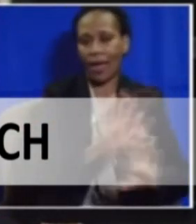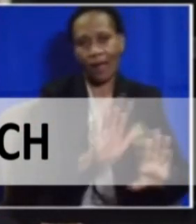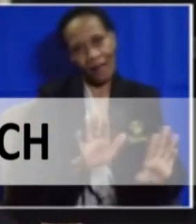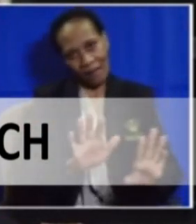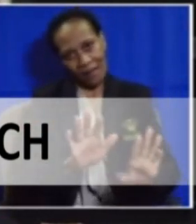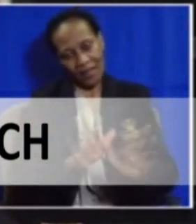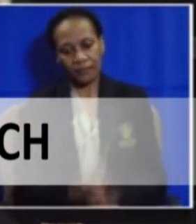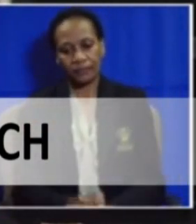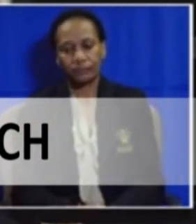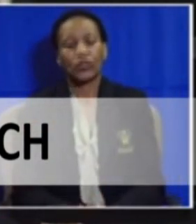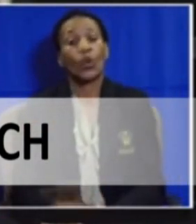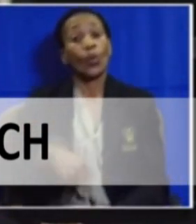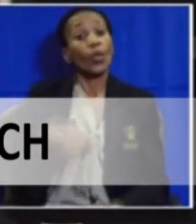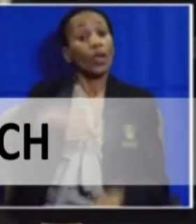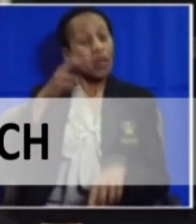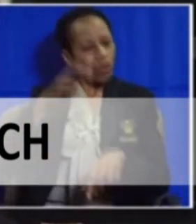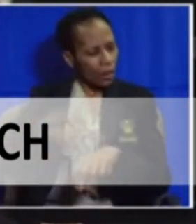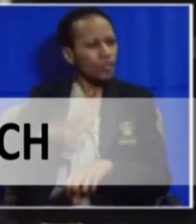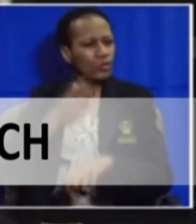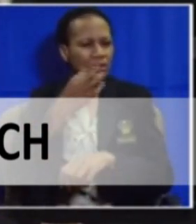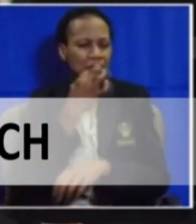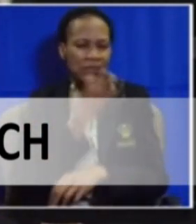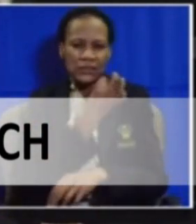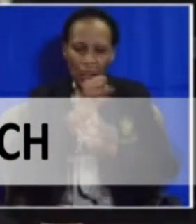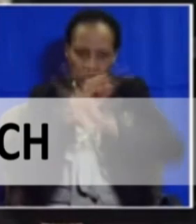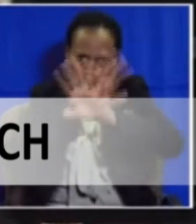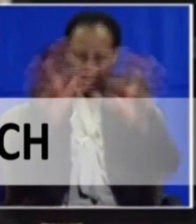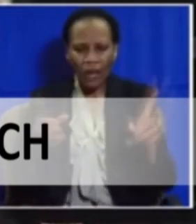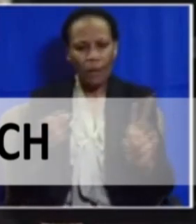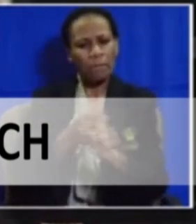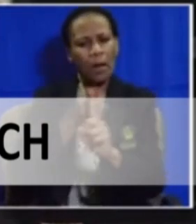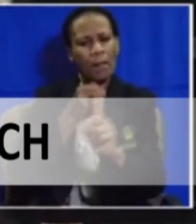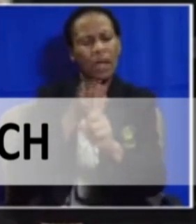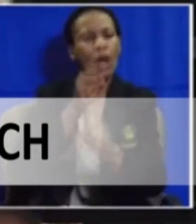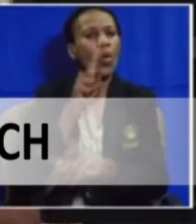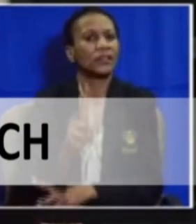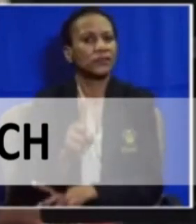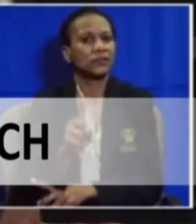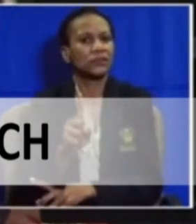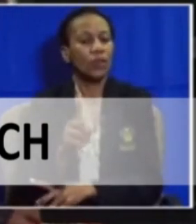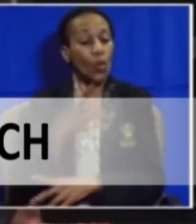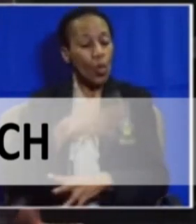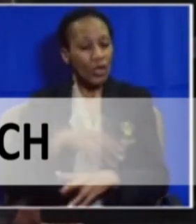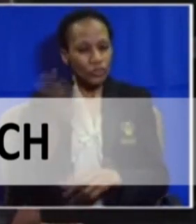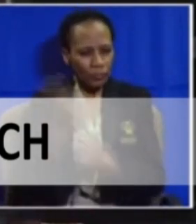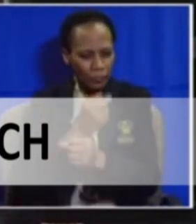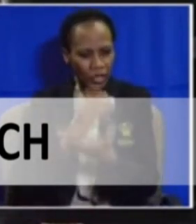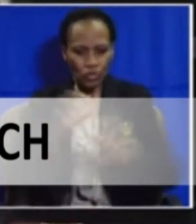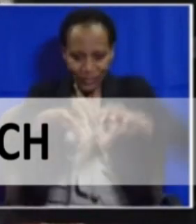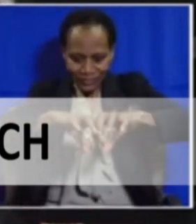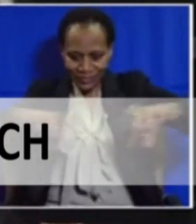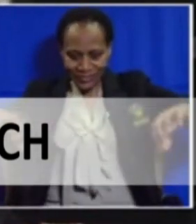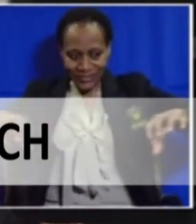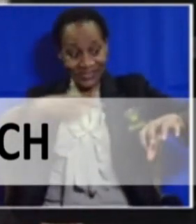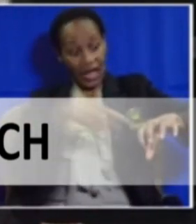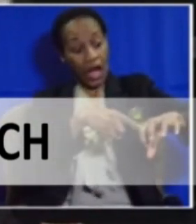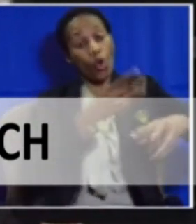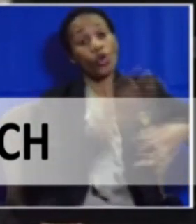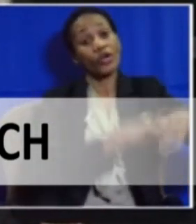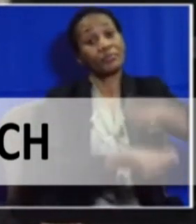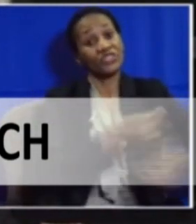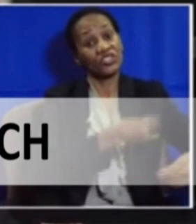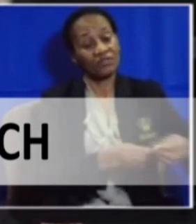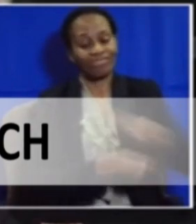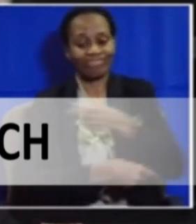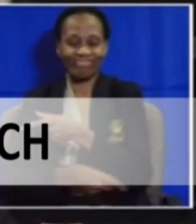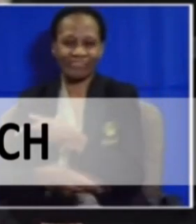We also need to be clear on what we are fighting. We must differentiate between corruption and